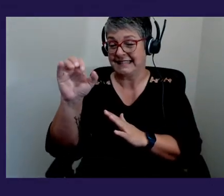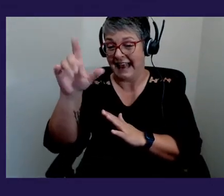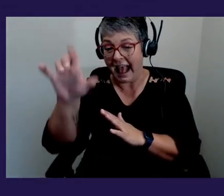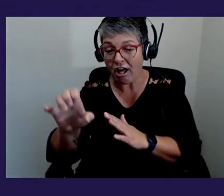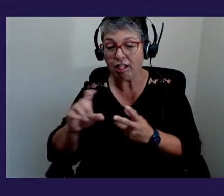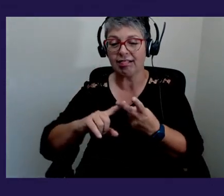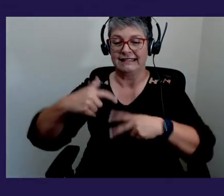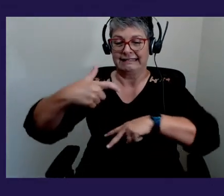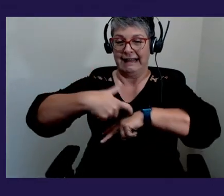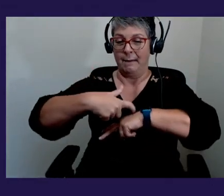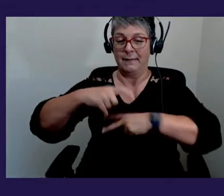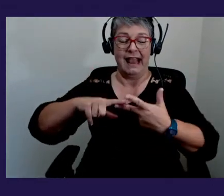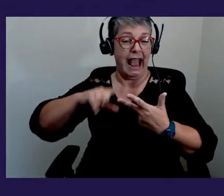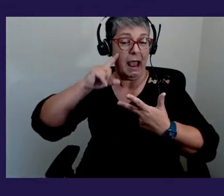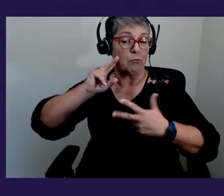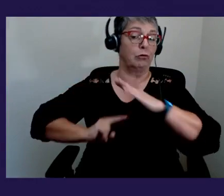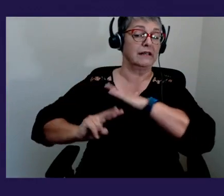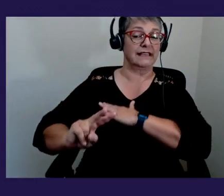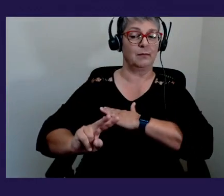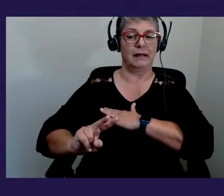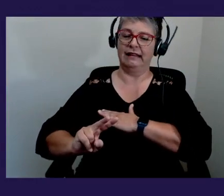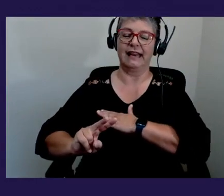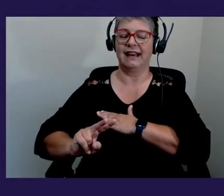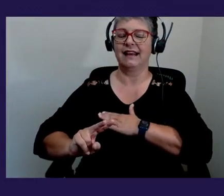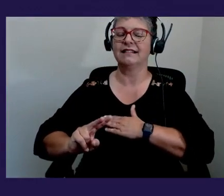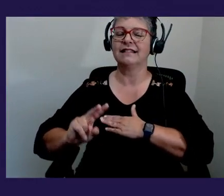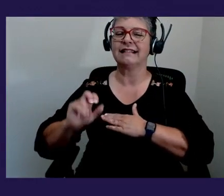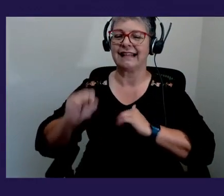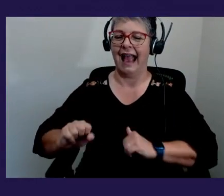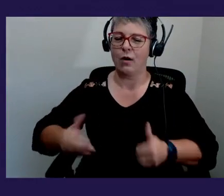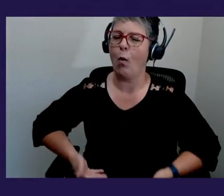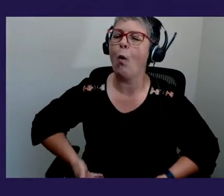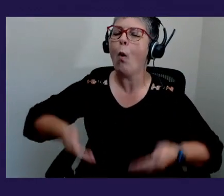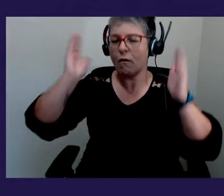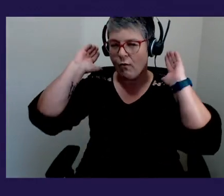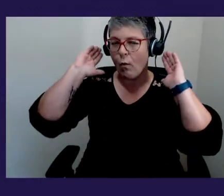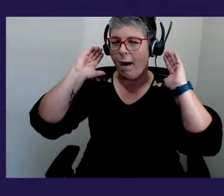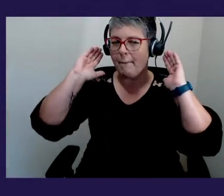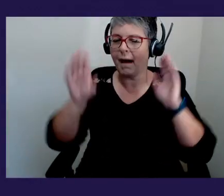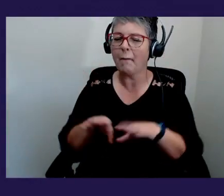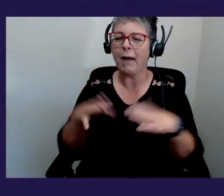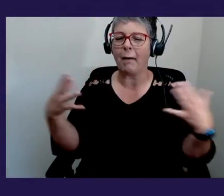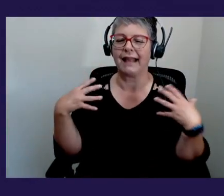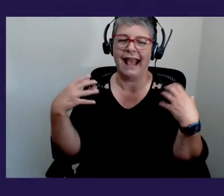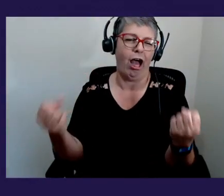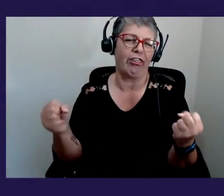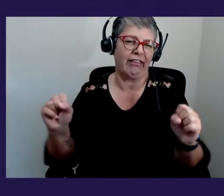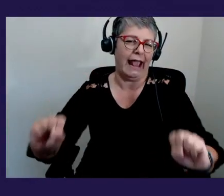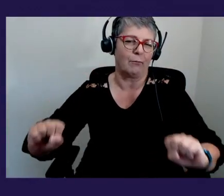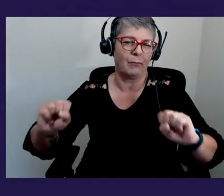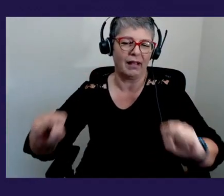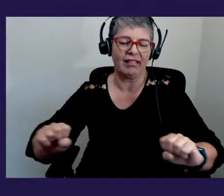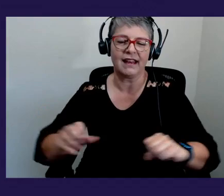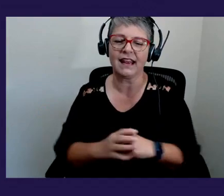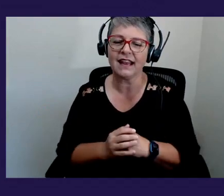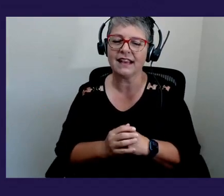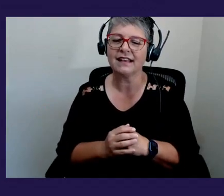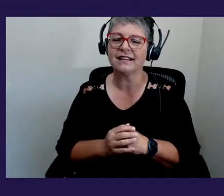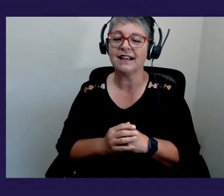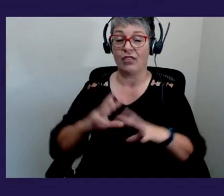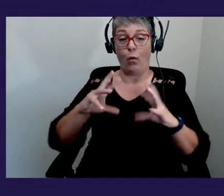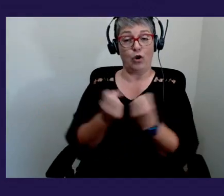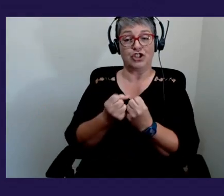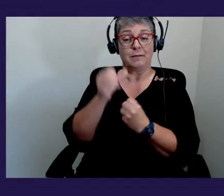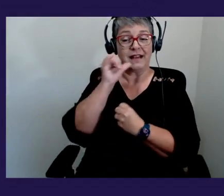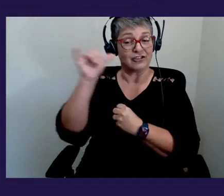to overwhelm routine public health capabilities. The workshop yesterday explored the information